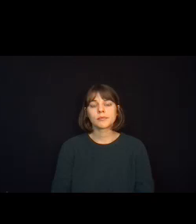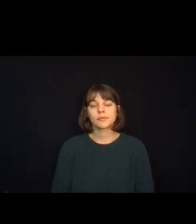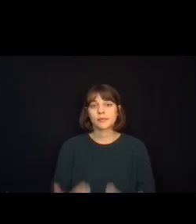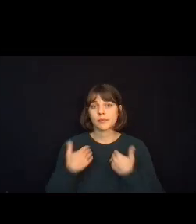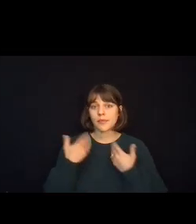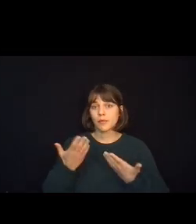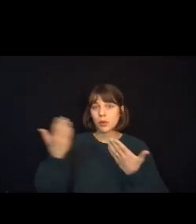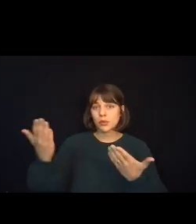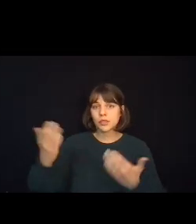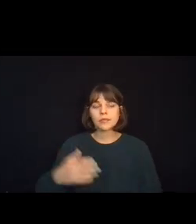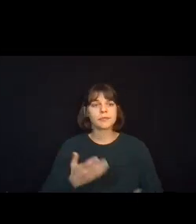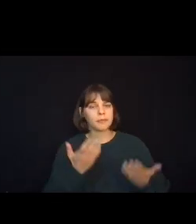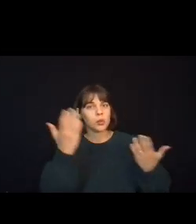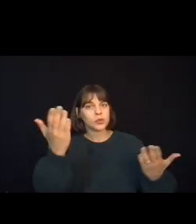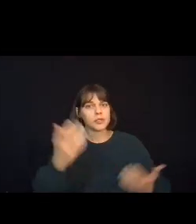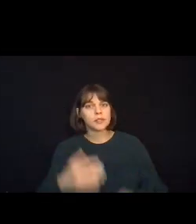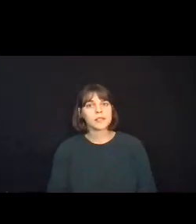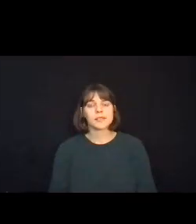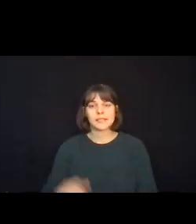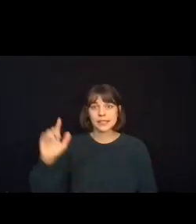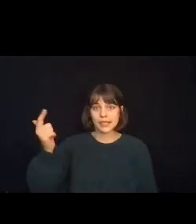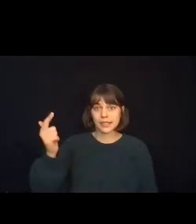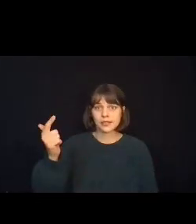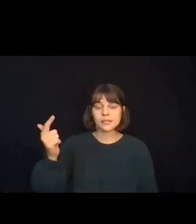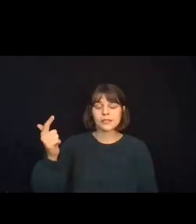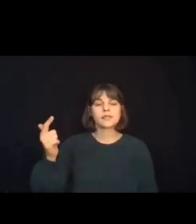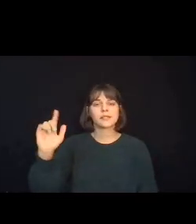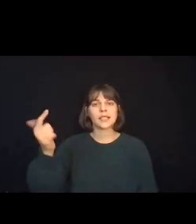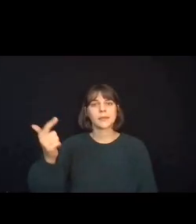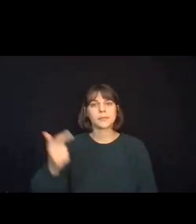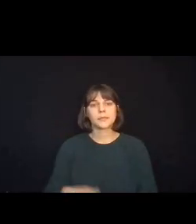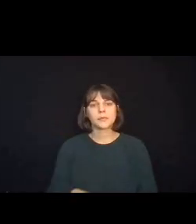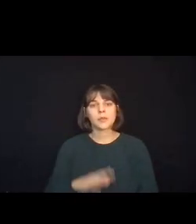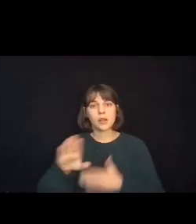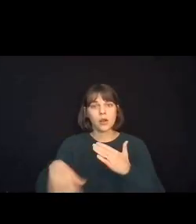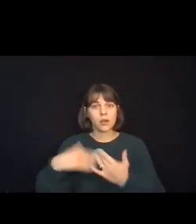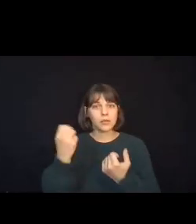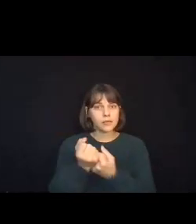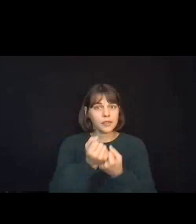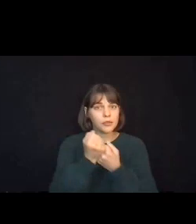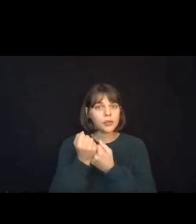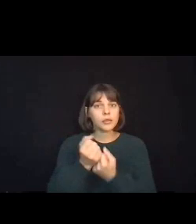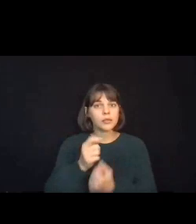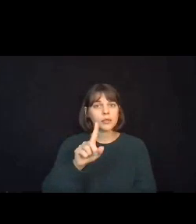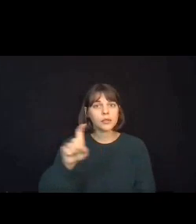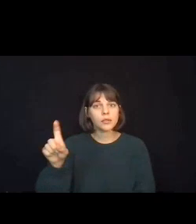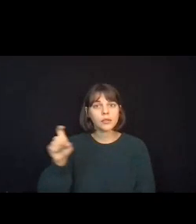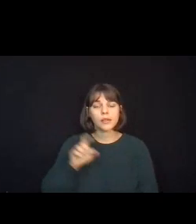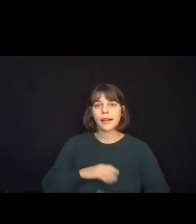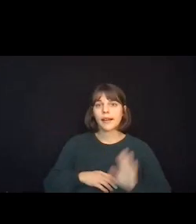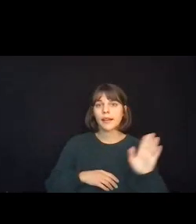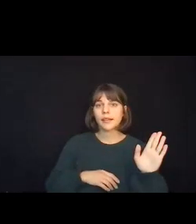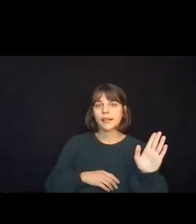Do I have a motion? Motion. Do I Second. have a? All in favor?